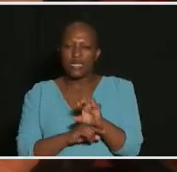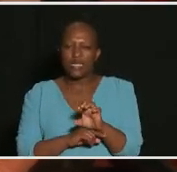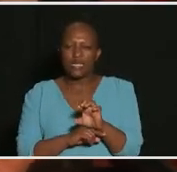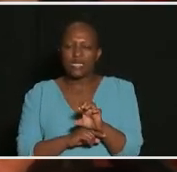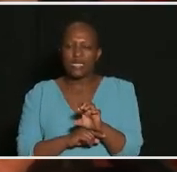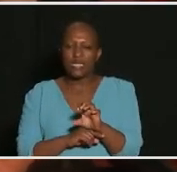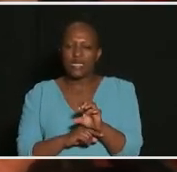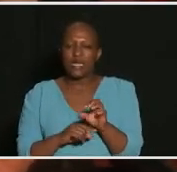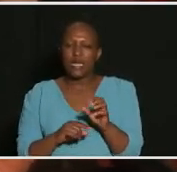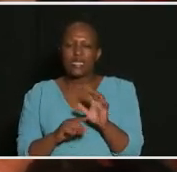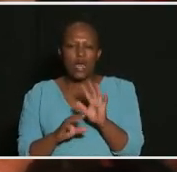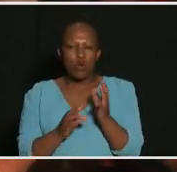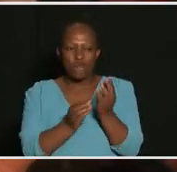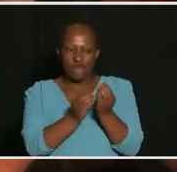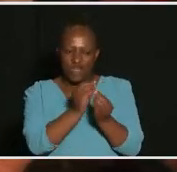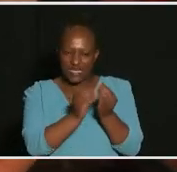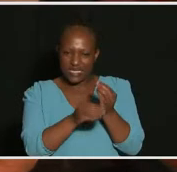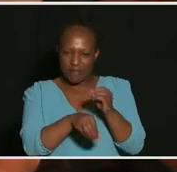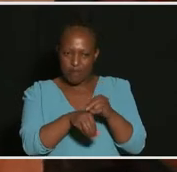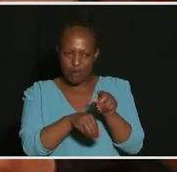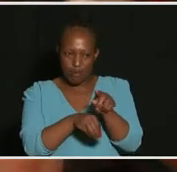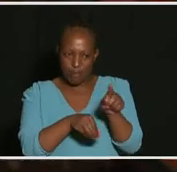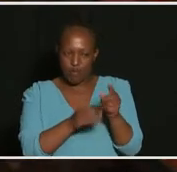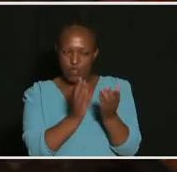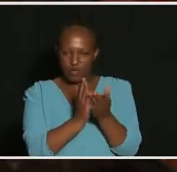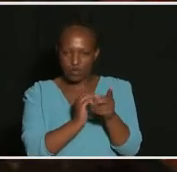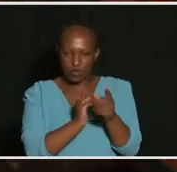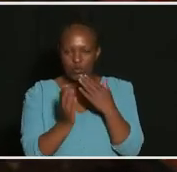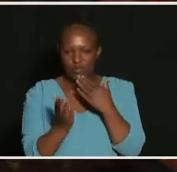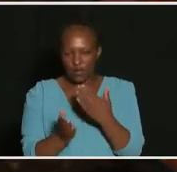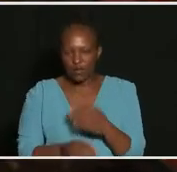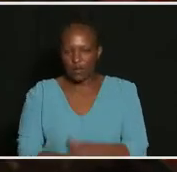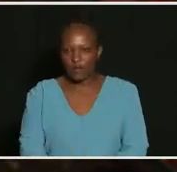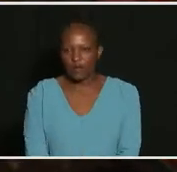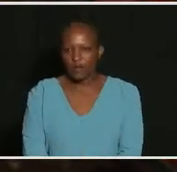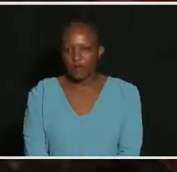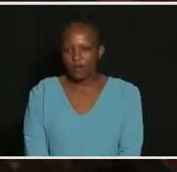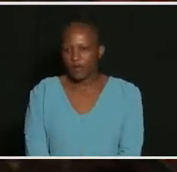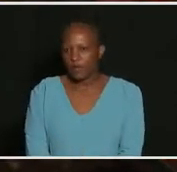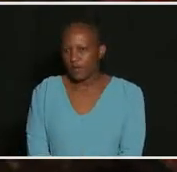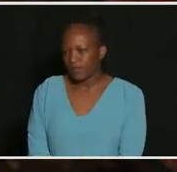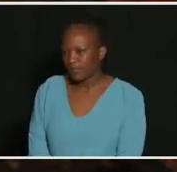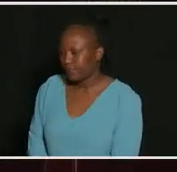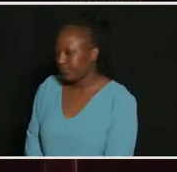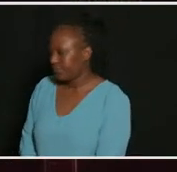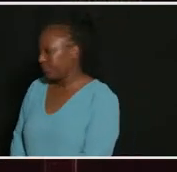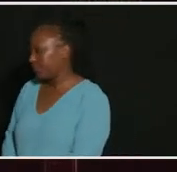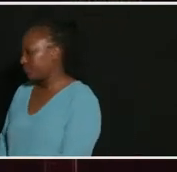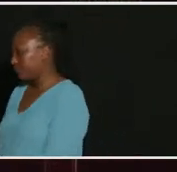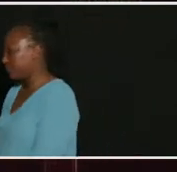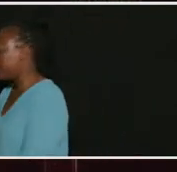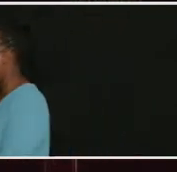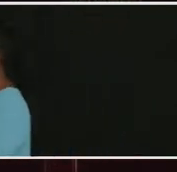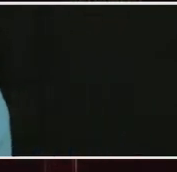away with not fixing the actual problems with our schools thank you we go